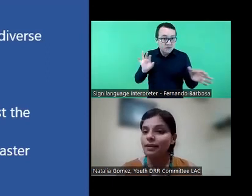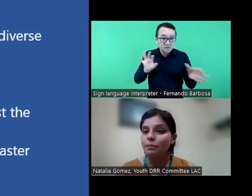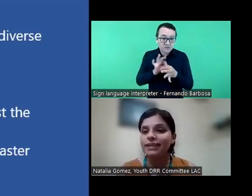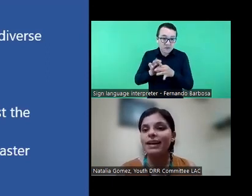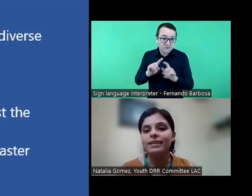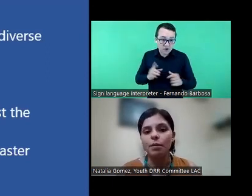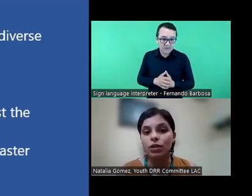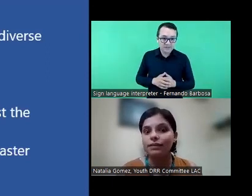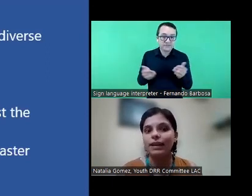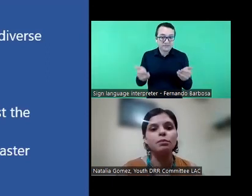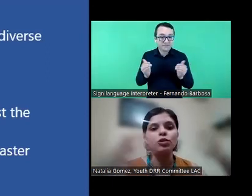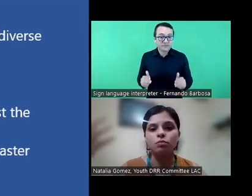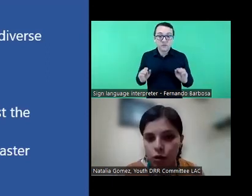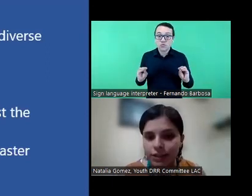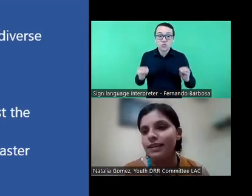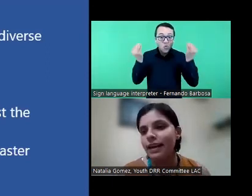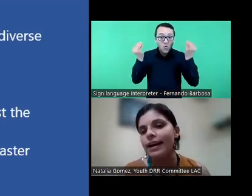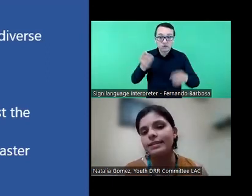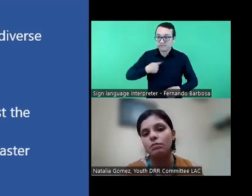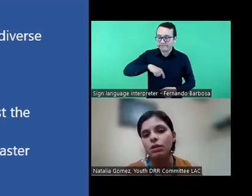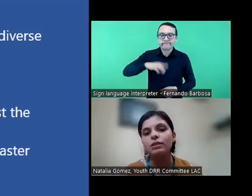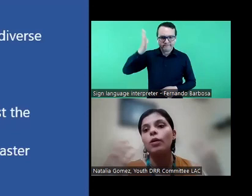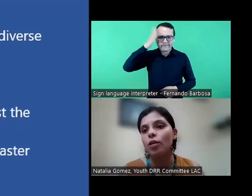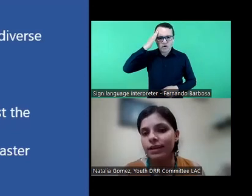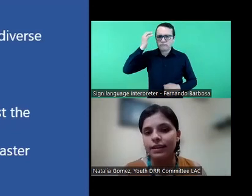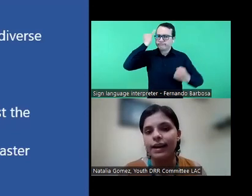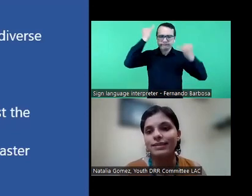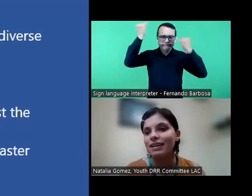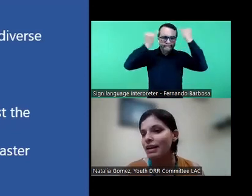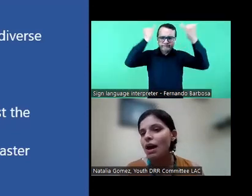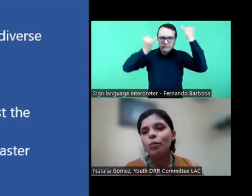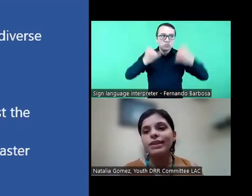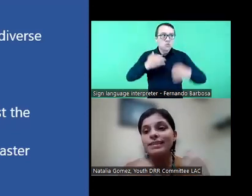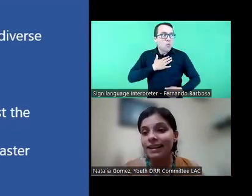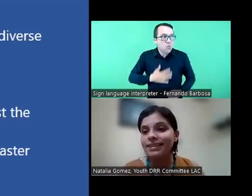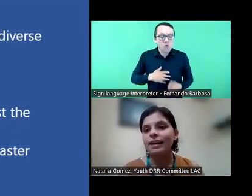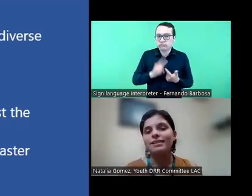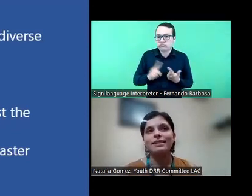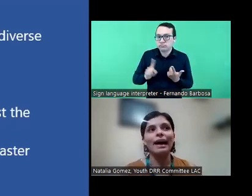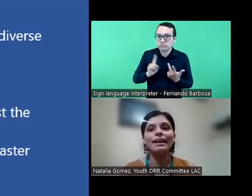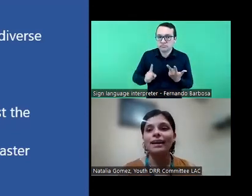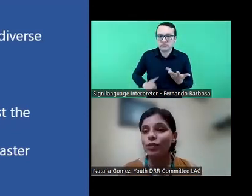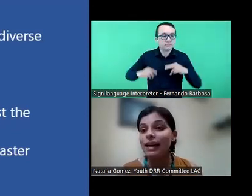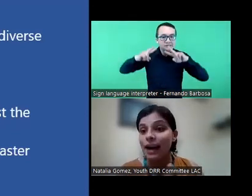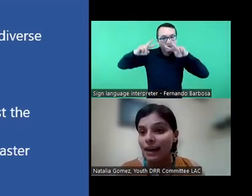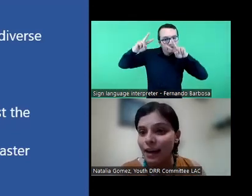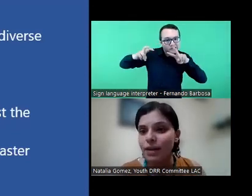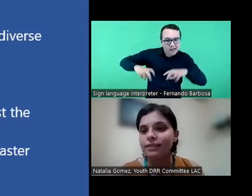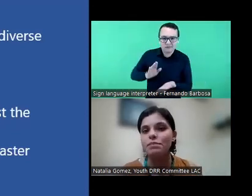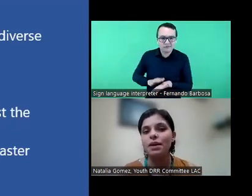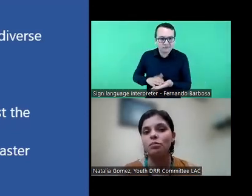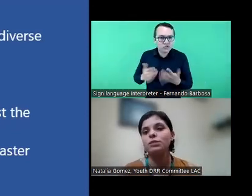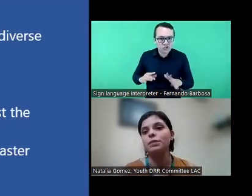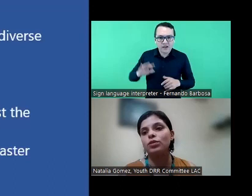access to technology. Also, youngsters have a lot of ideas, a lot of innovative and new ideas. There's a lot of science